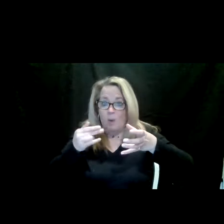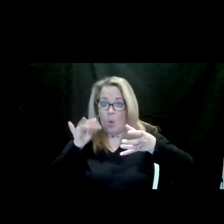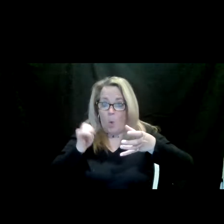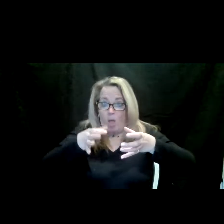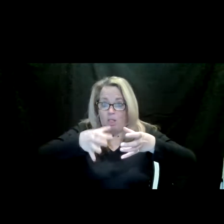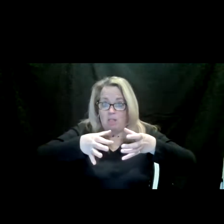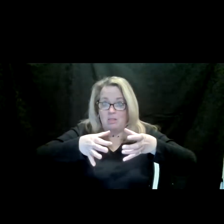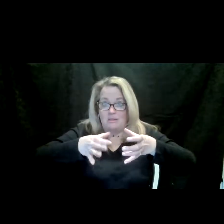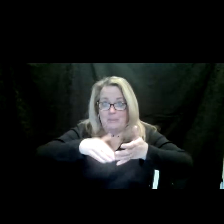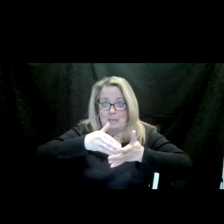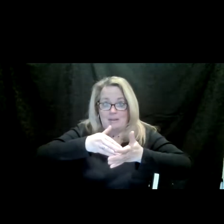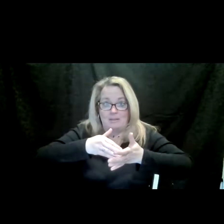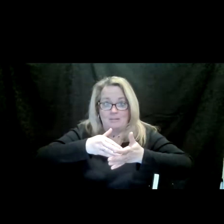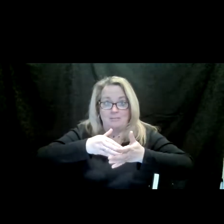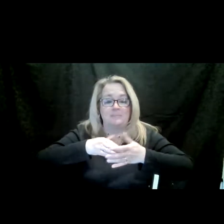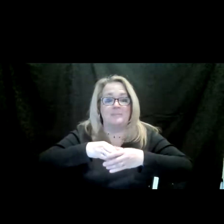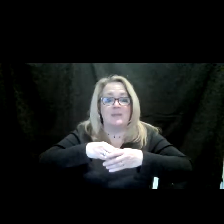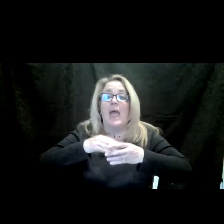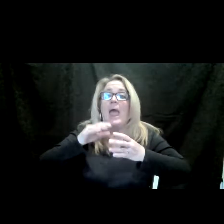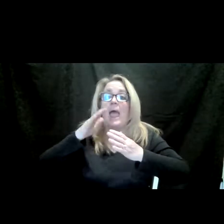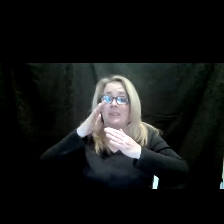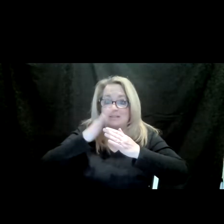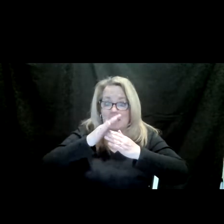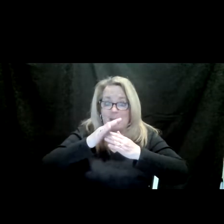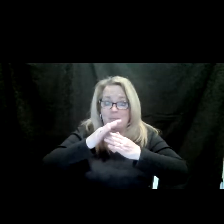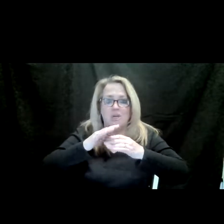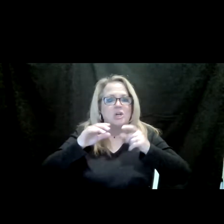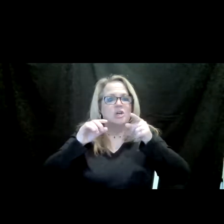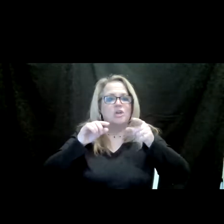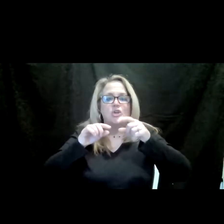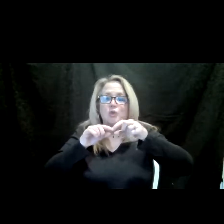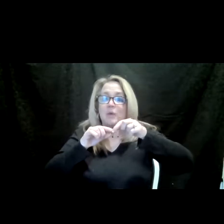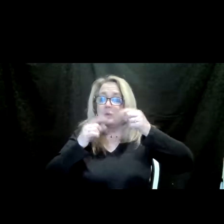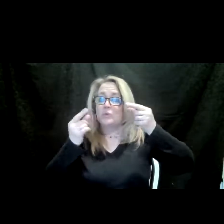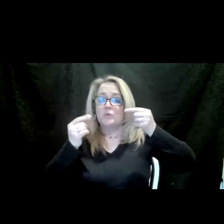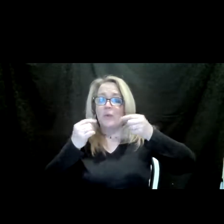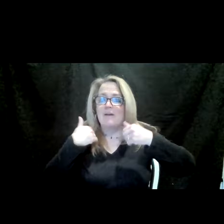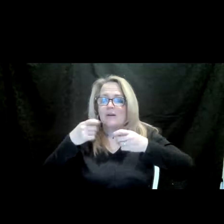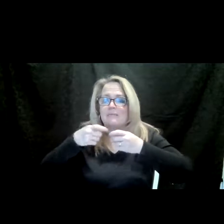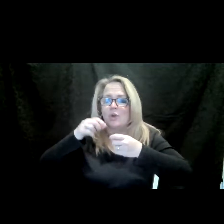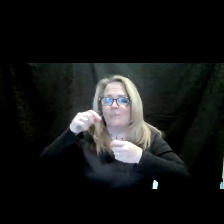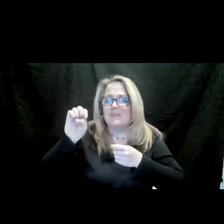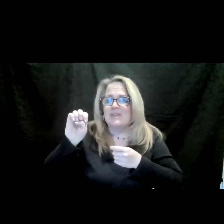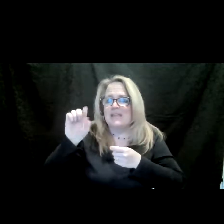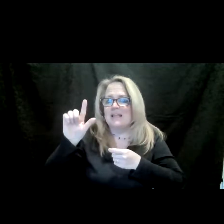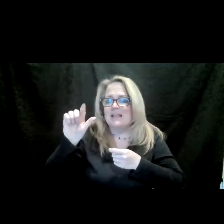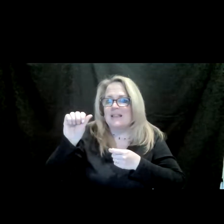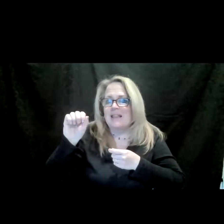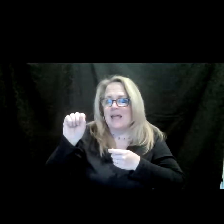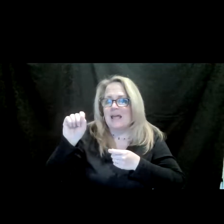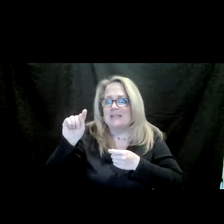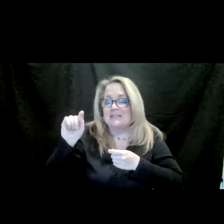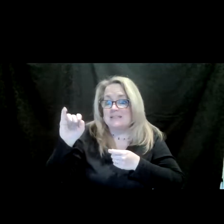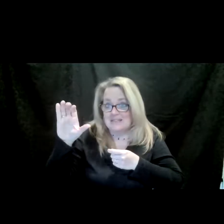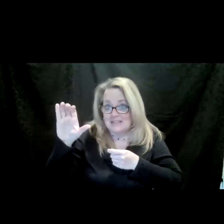at the top in which you can string a piece of elastic through, and you can attach a